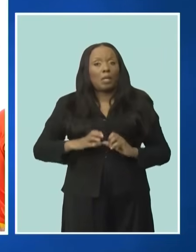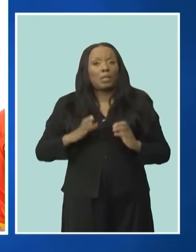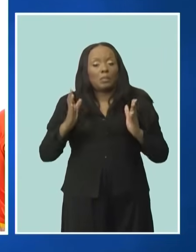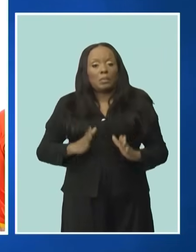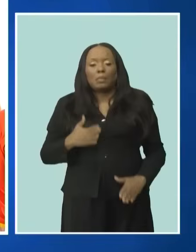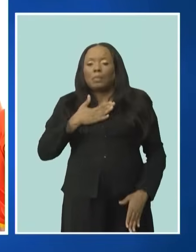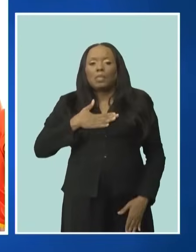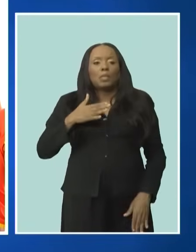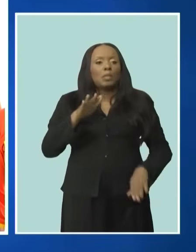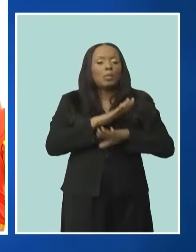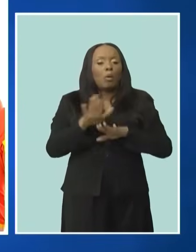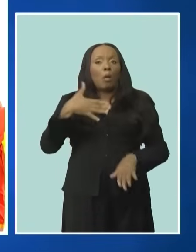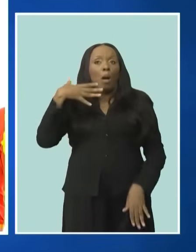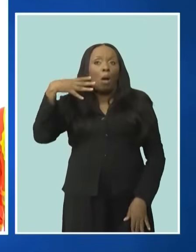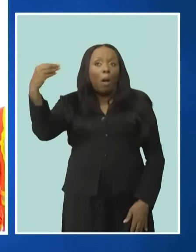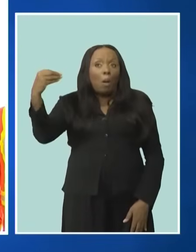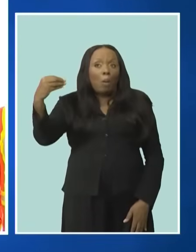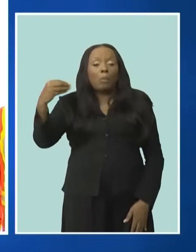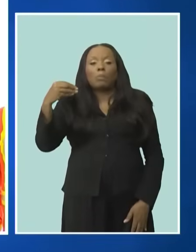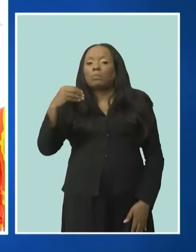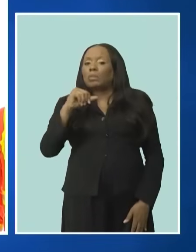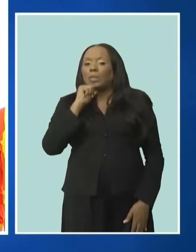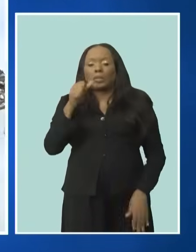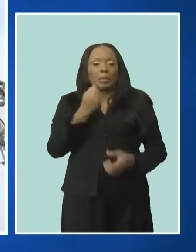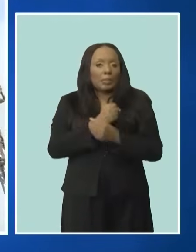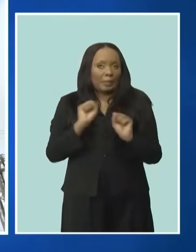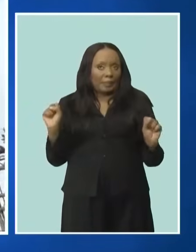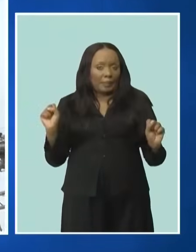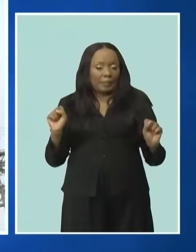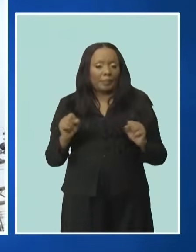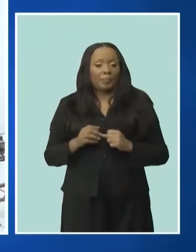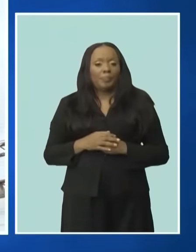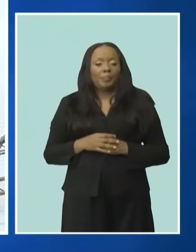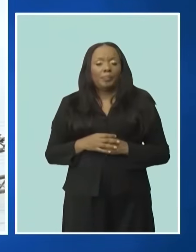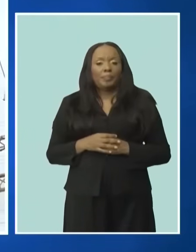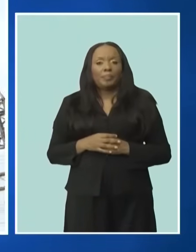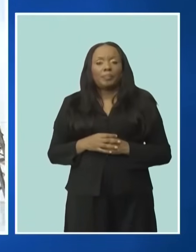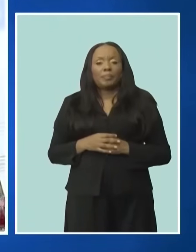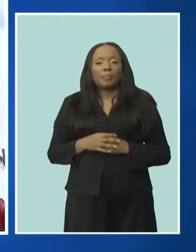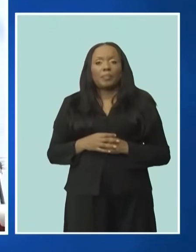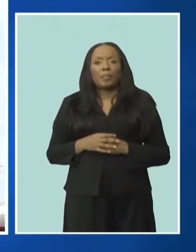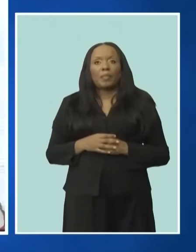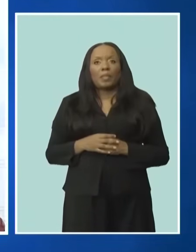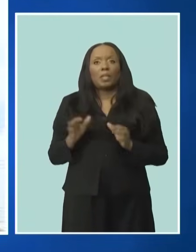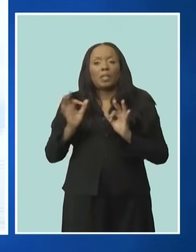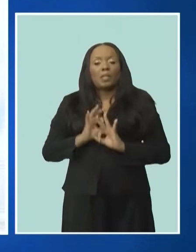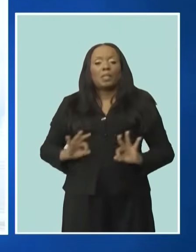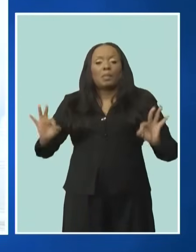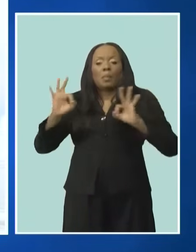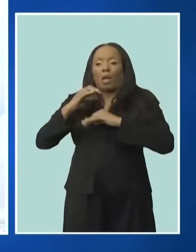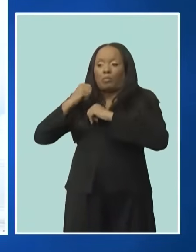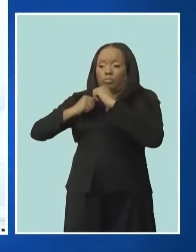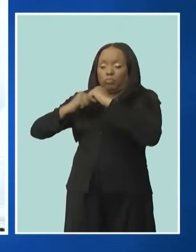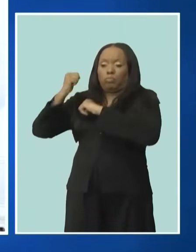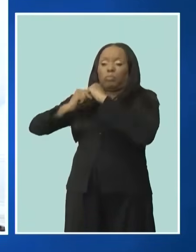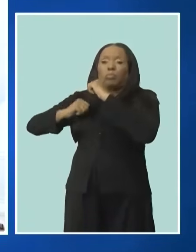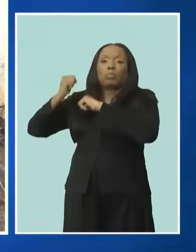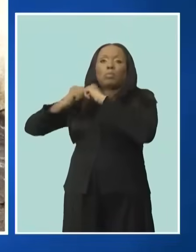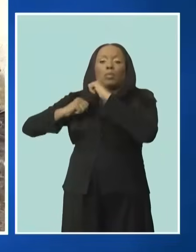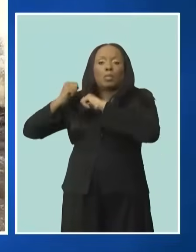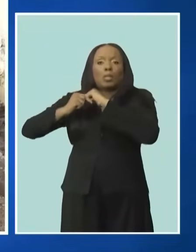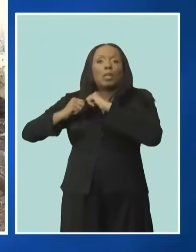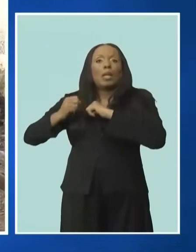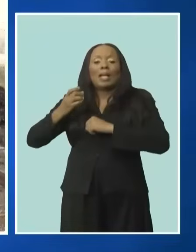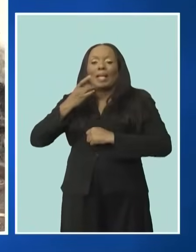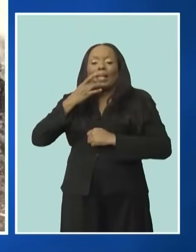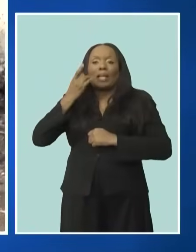because it could be unsafe for you as well. Customers have been advised that critical infrastructure will be restored first